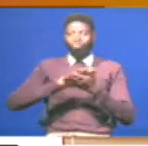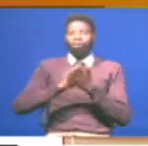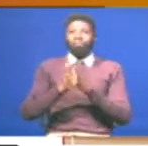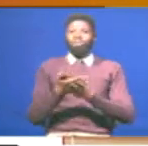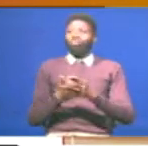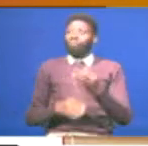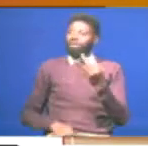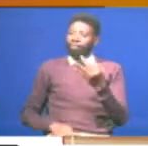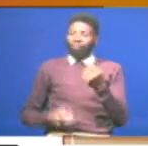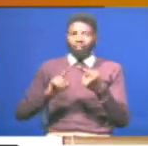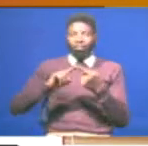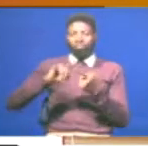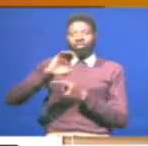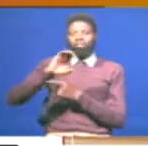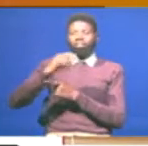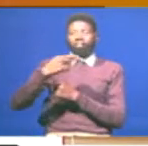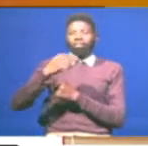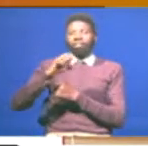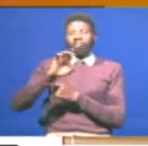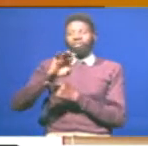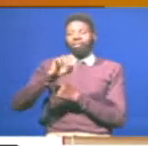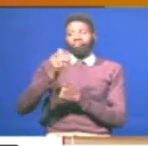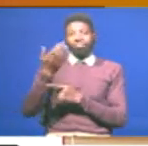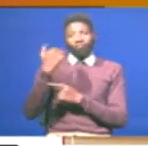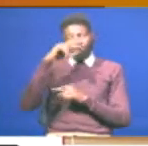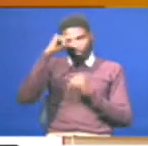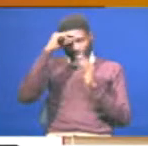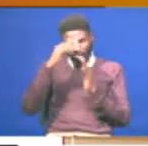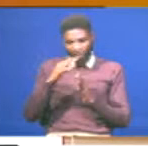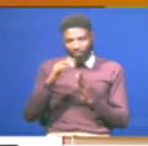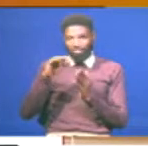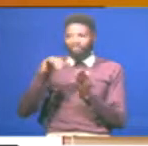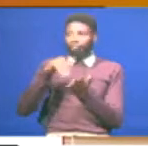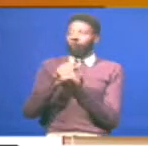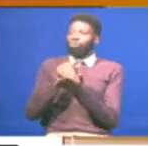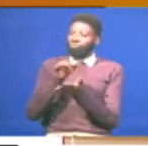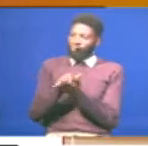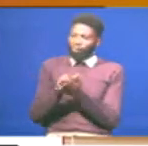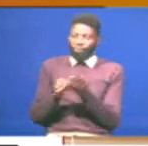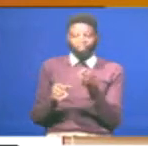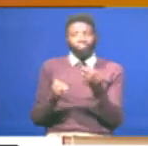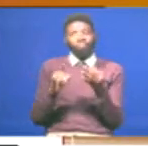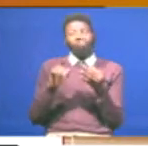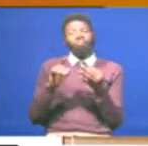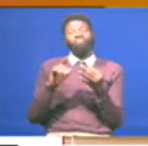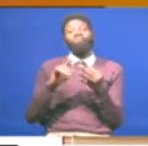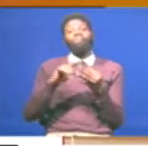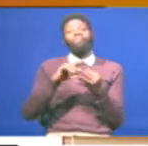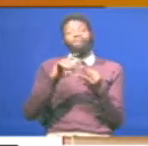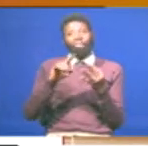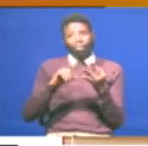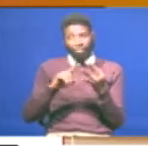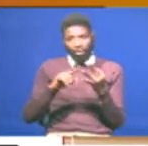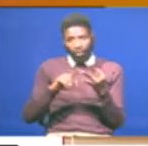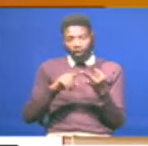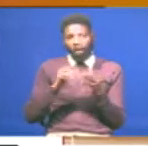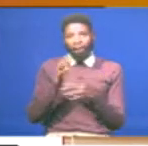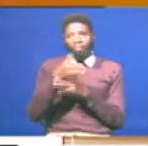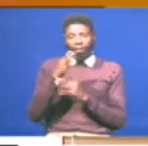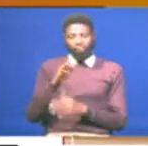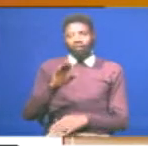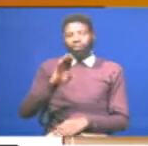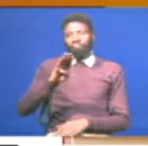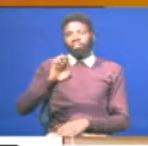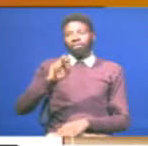Cheserem was then governor of the Central Bank. Central Bank, yes. Dr. Ambassador Benjamin Kipkulei was